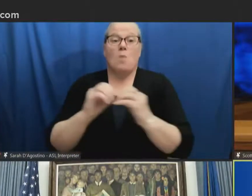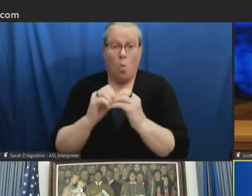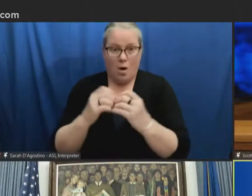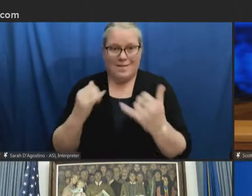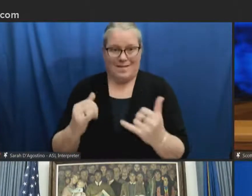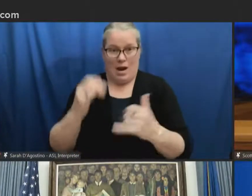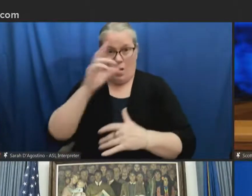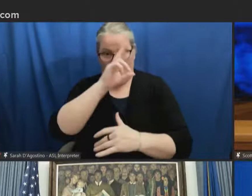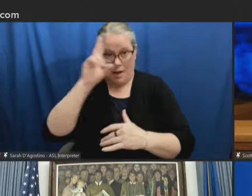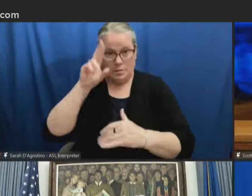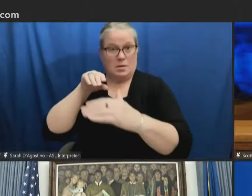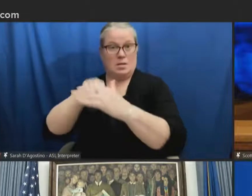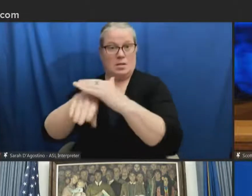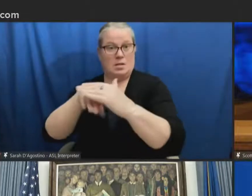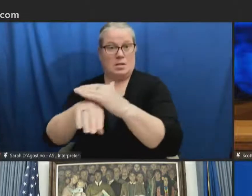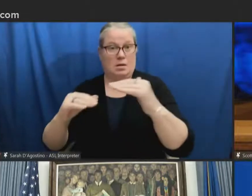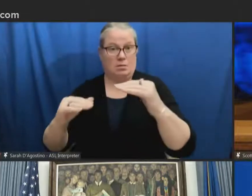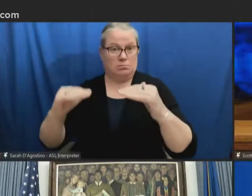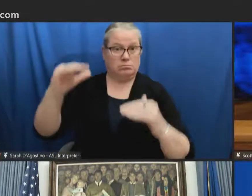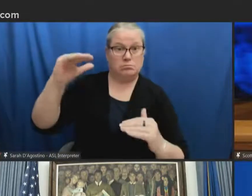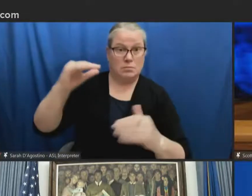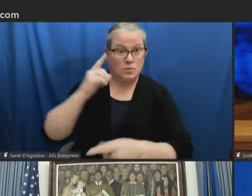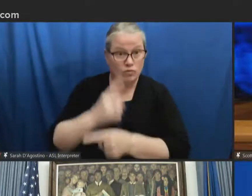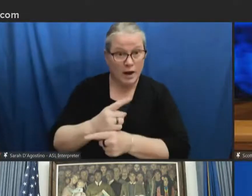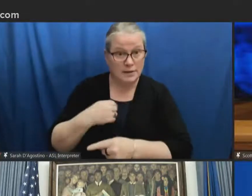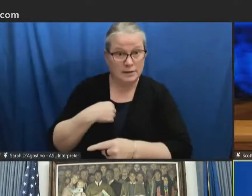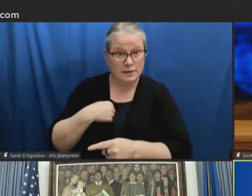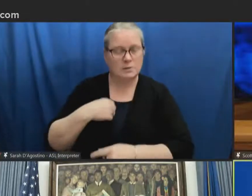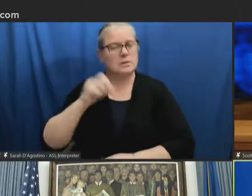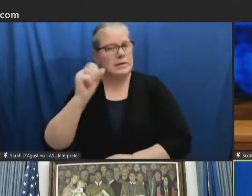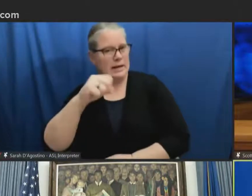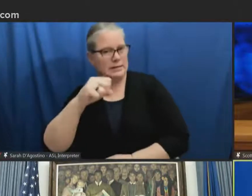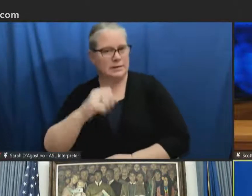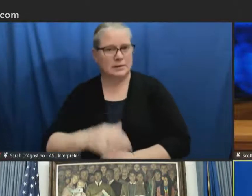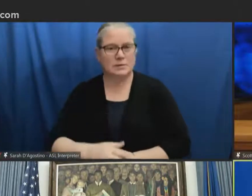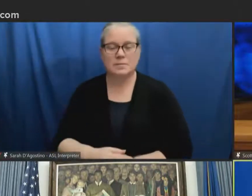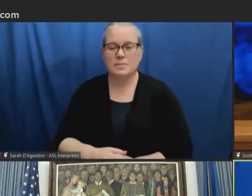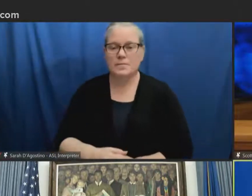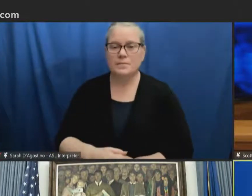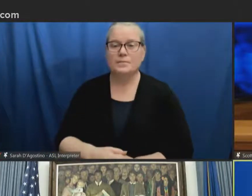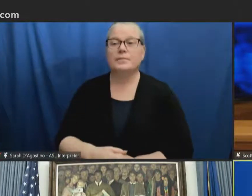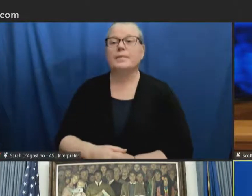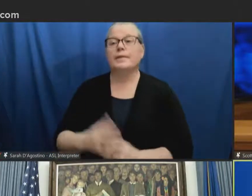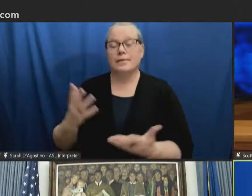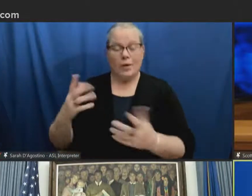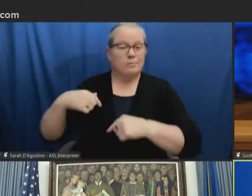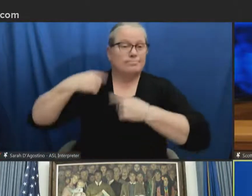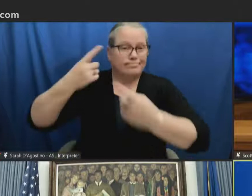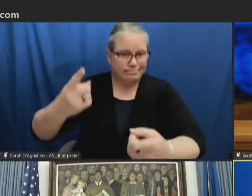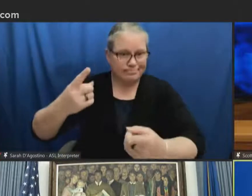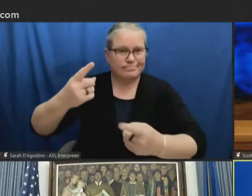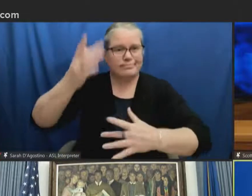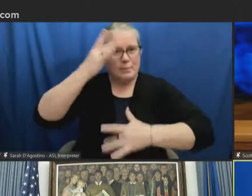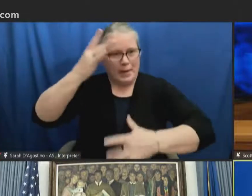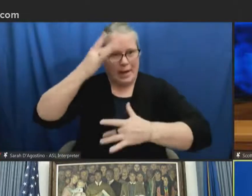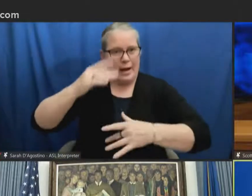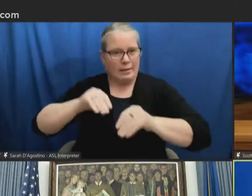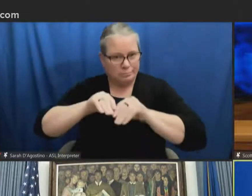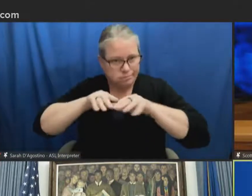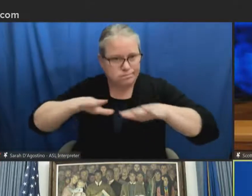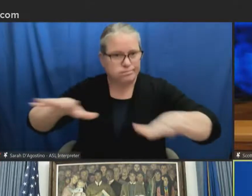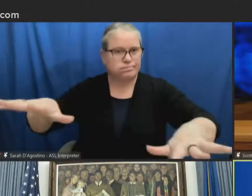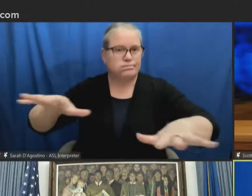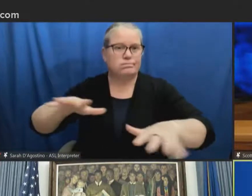Eliza? Yes. And so I think what we've seen throughout this pandemic, particularly with the advent